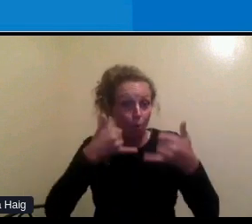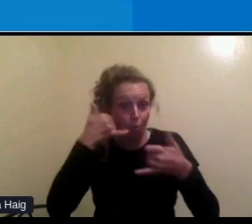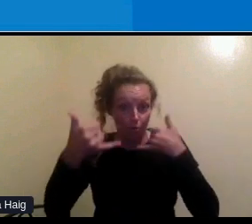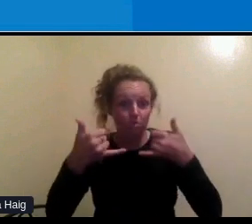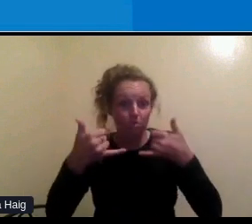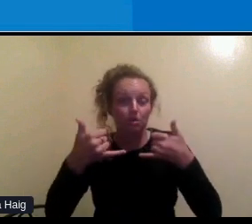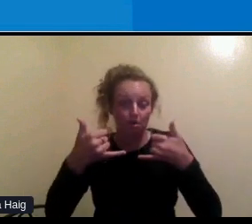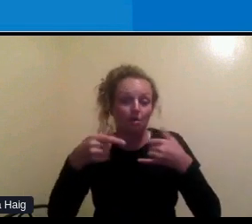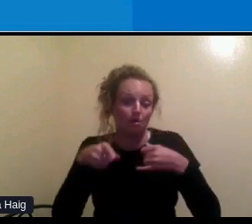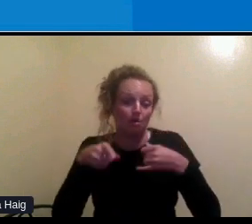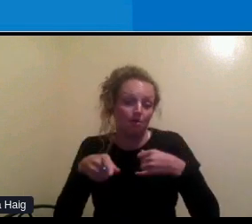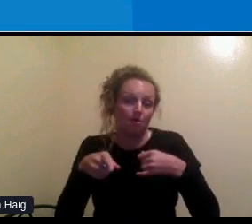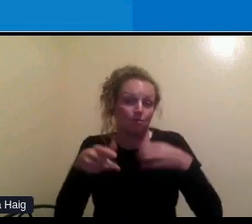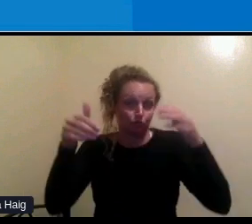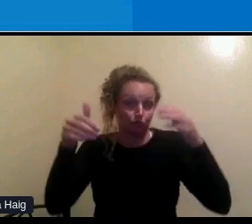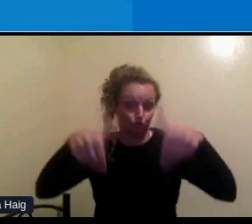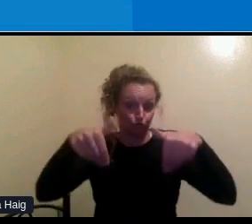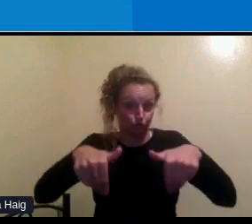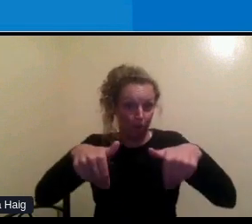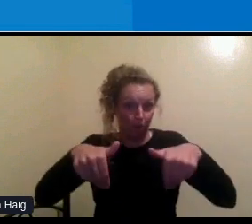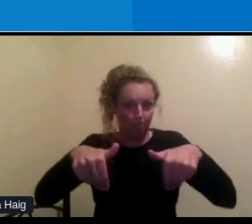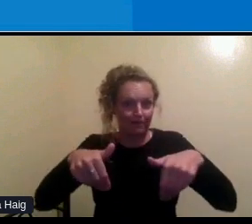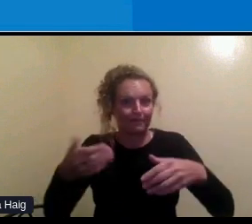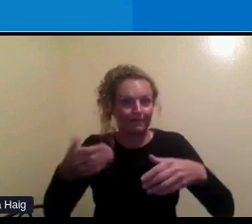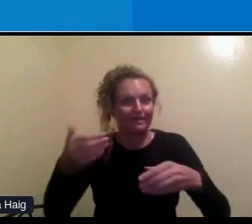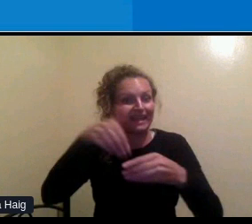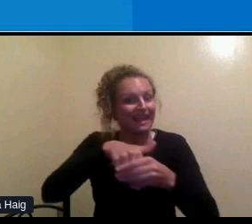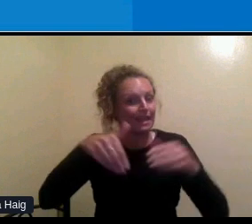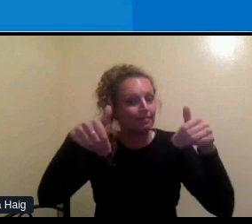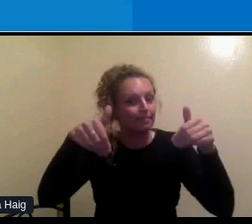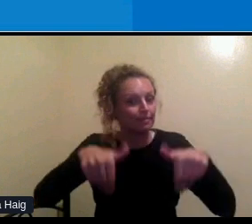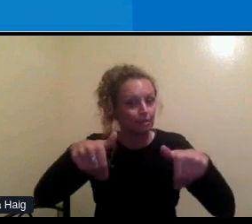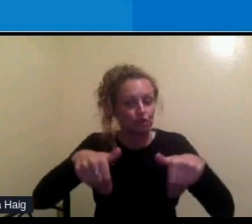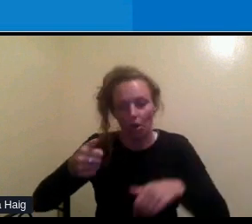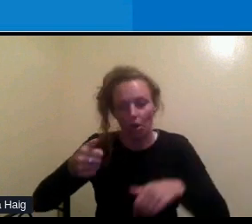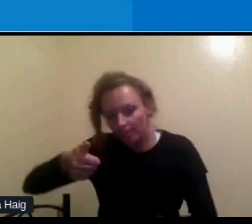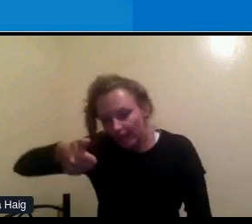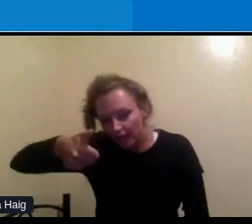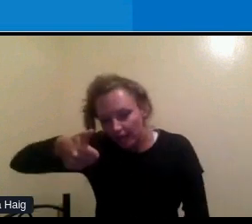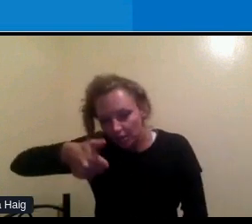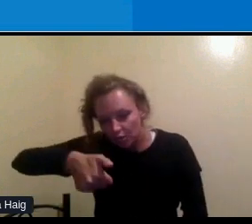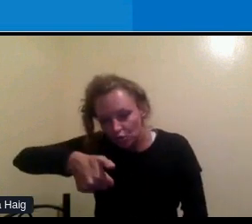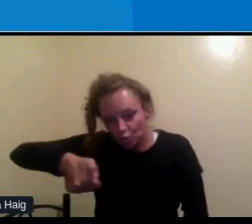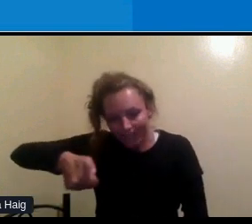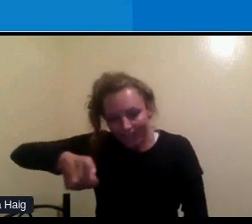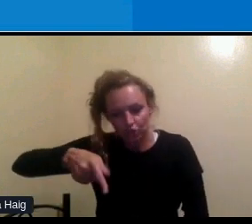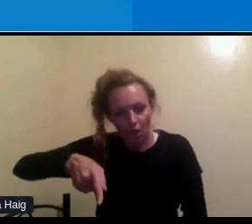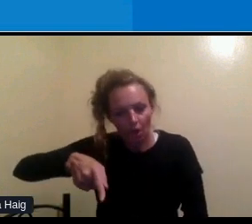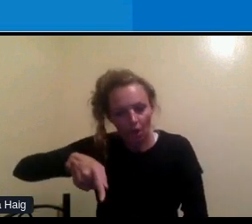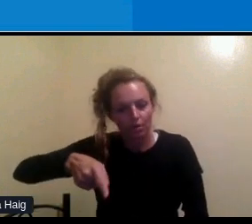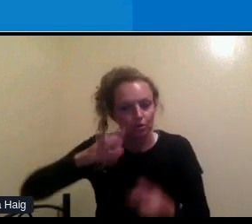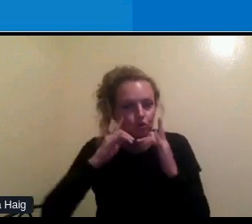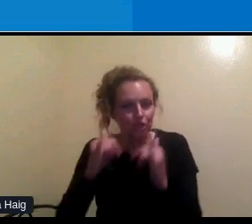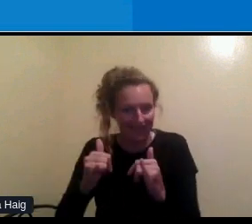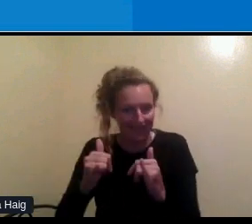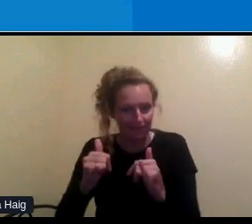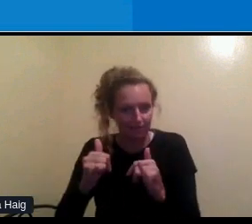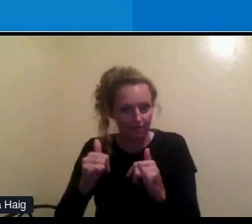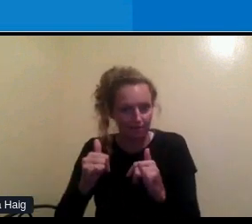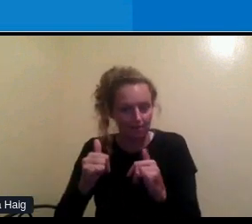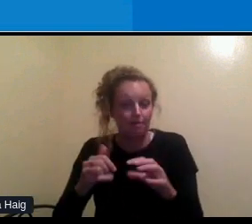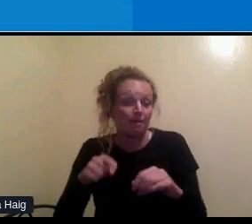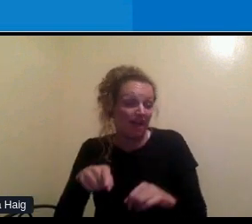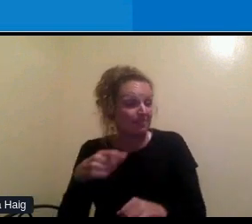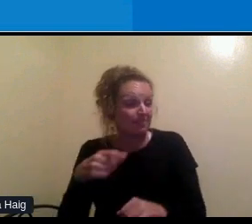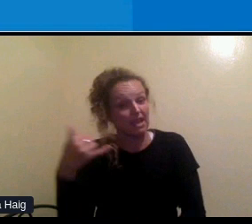on in the store and they let her know by the end of the day. They phoned her back, and actually she went back to that store and bought the product from